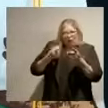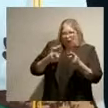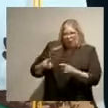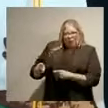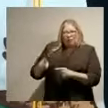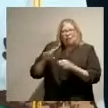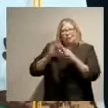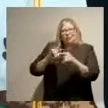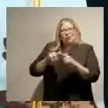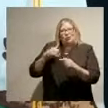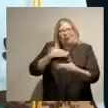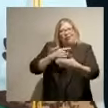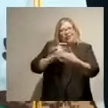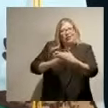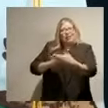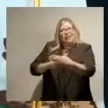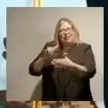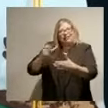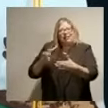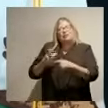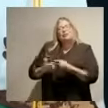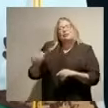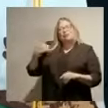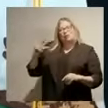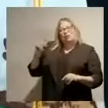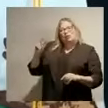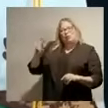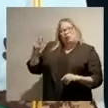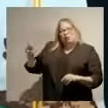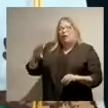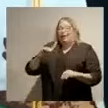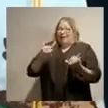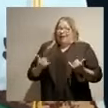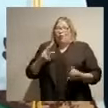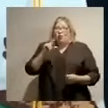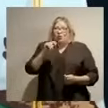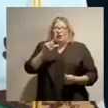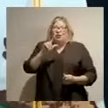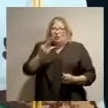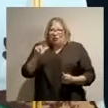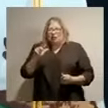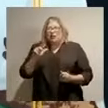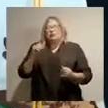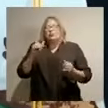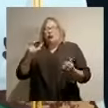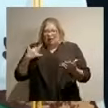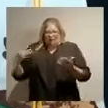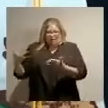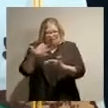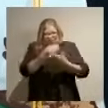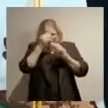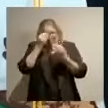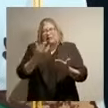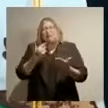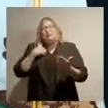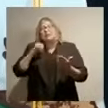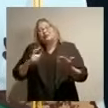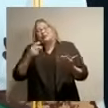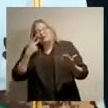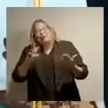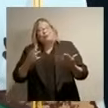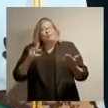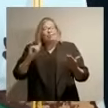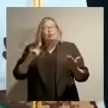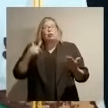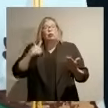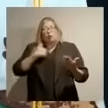of our taxes for tax year 2022 and now 2023, and we can see that we,